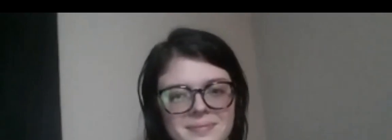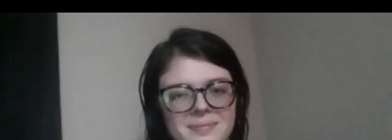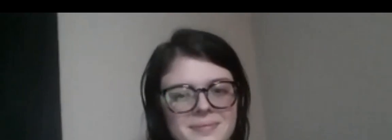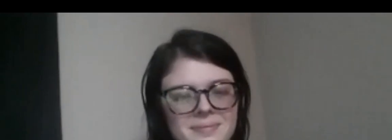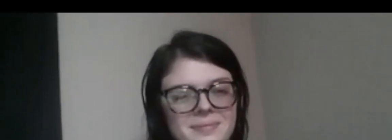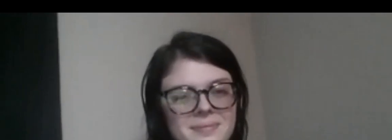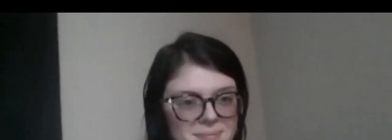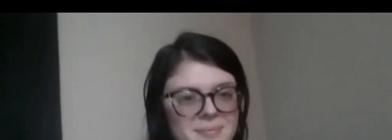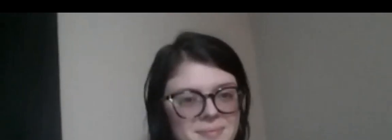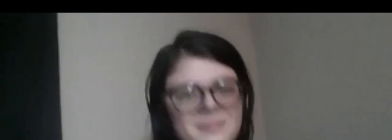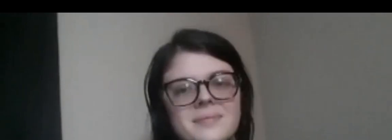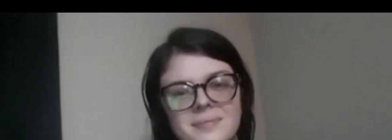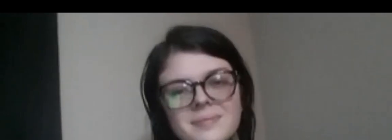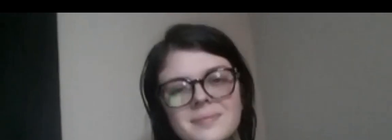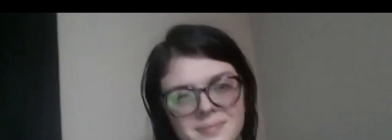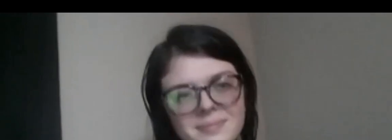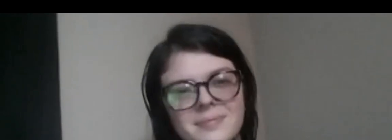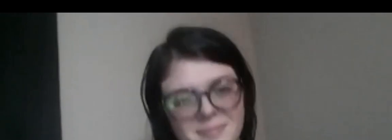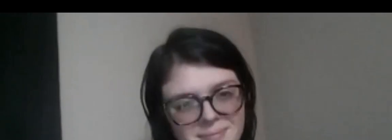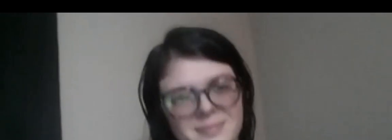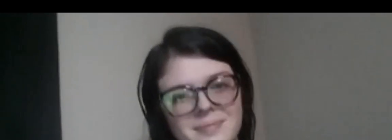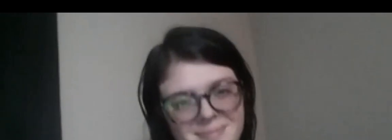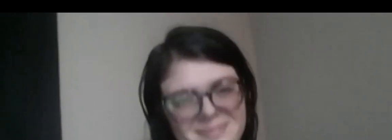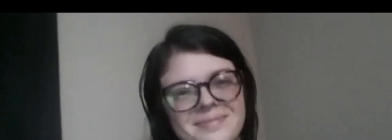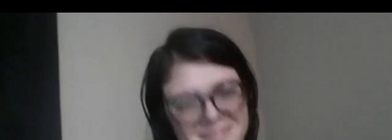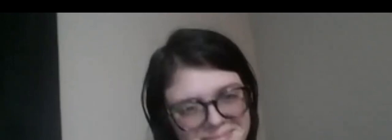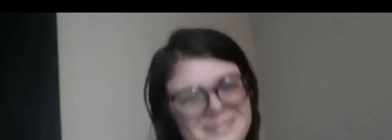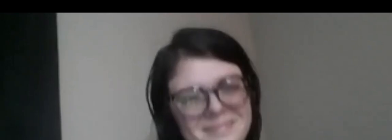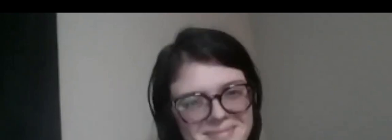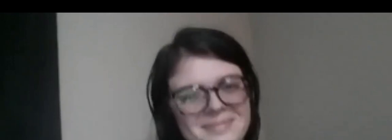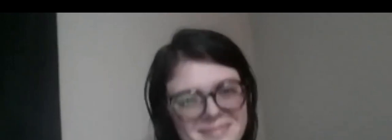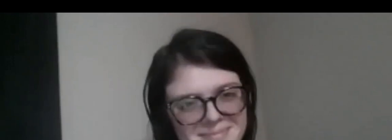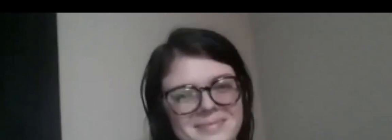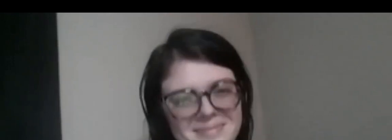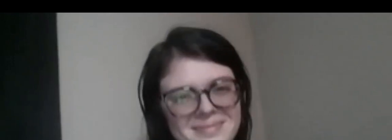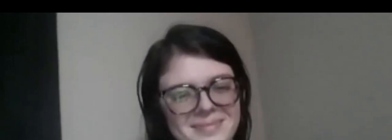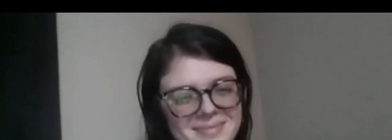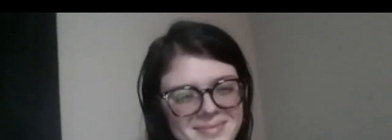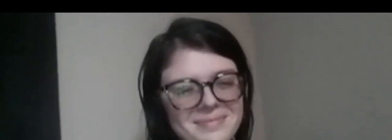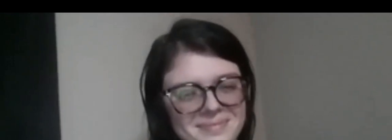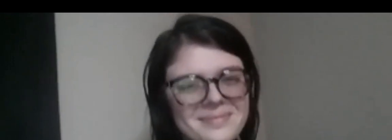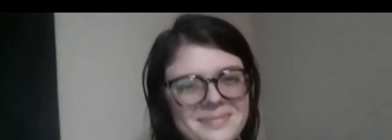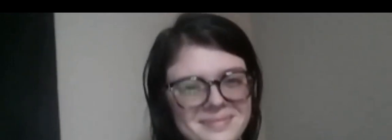now today where I have an amazing brand, which is Manikin Mob brand. So nice to meet everyone.